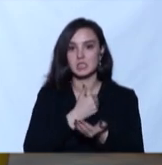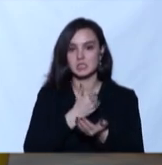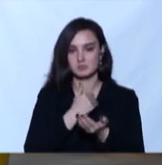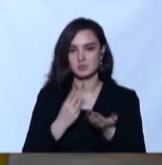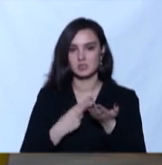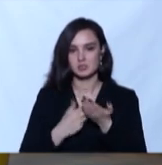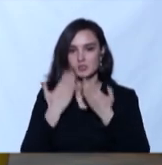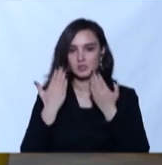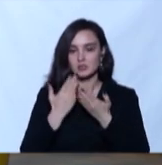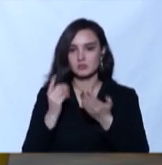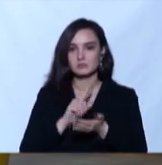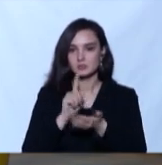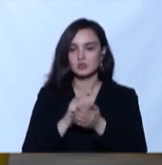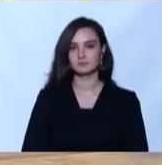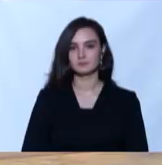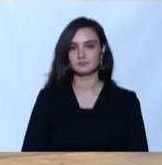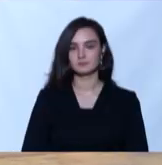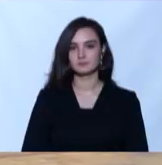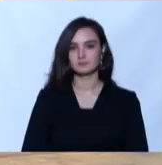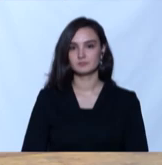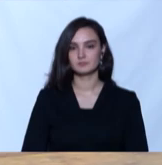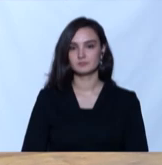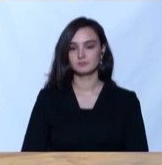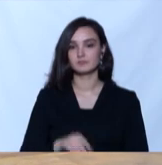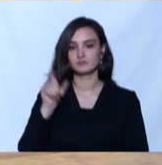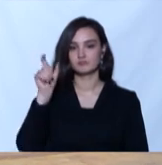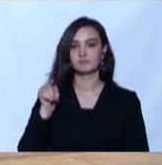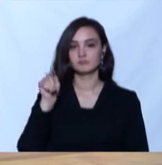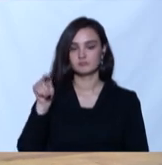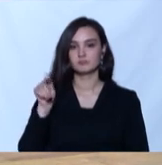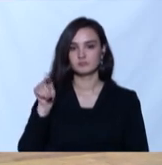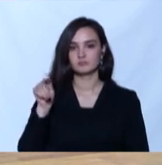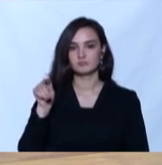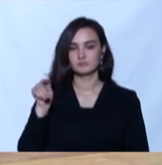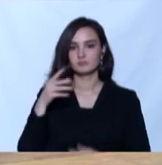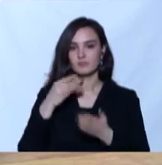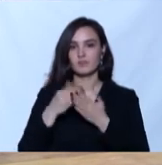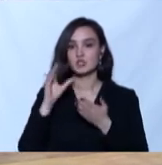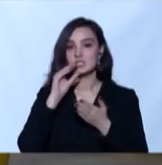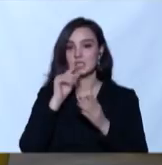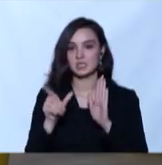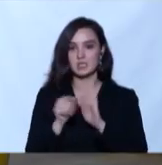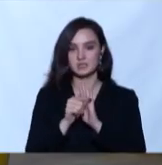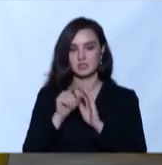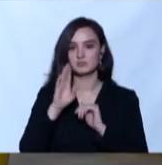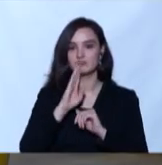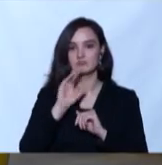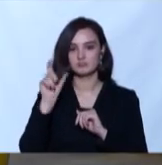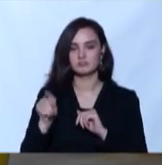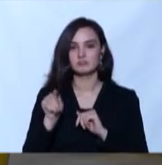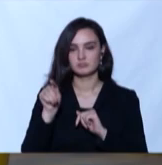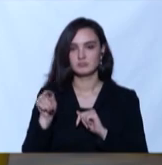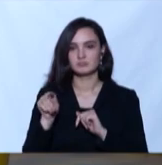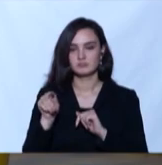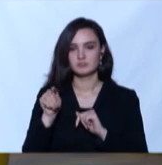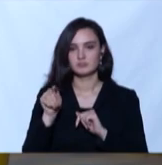characters and find more details. Dorothy lived in Kansas with Auntie Em and her little dog, Toto. She